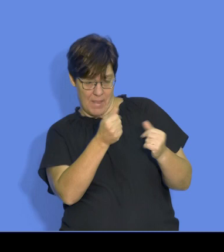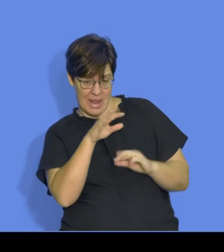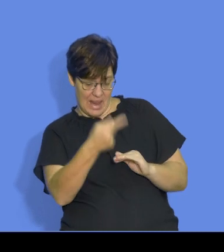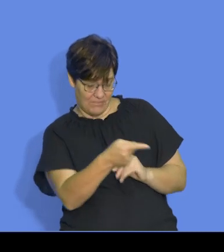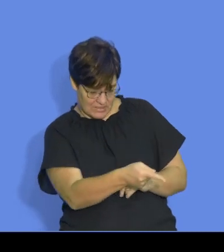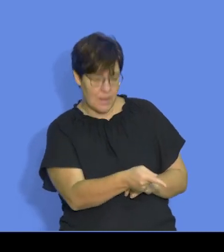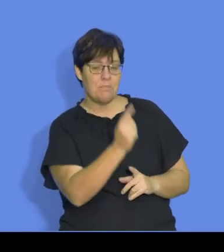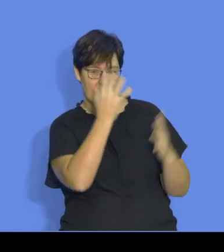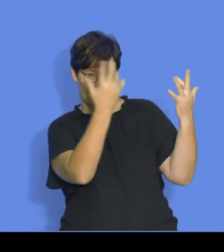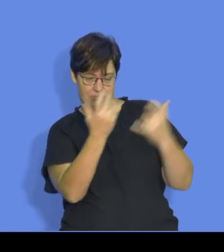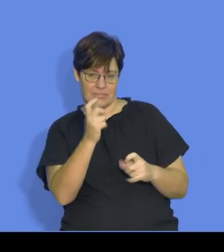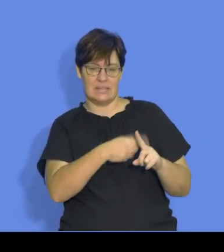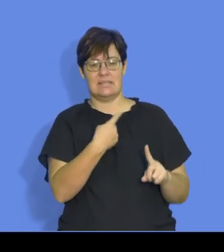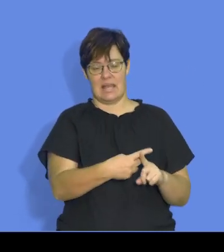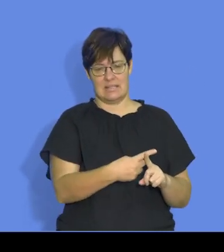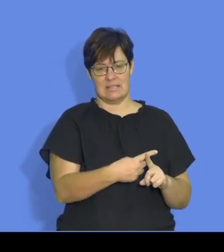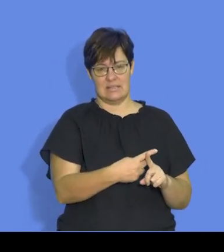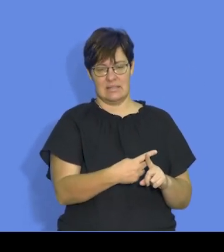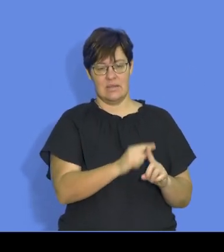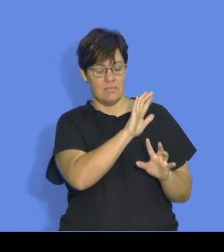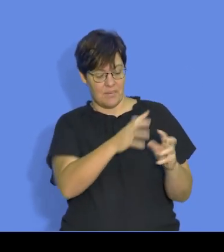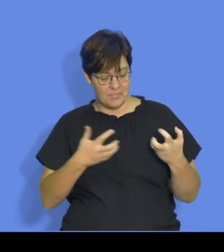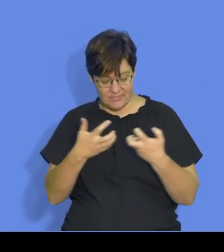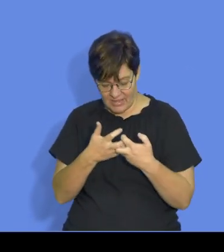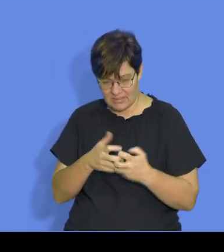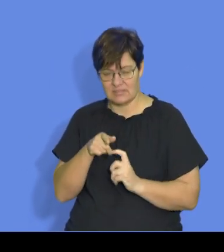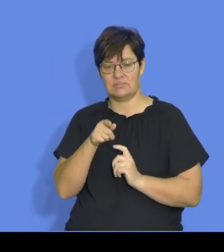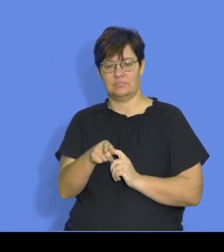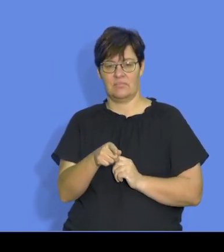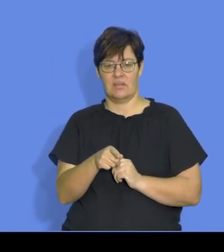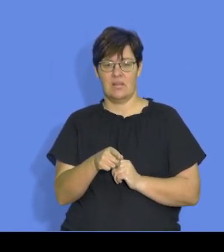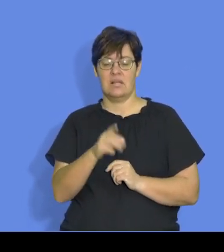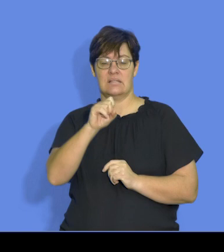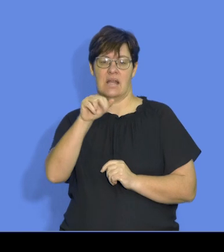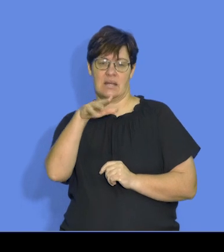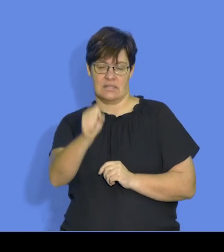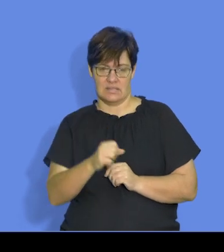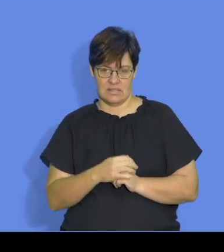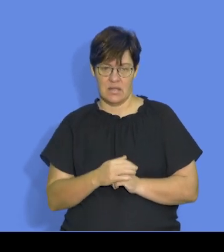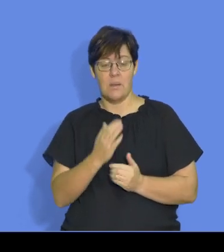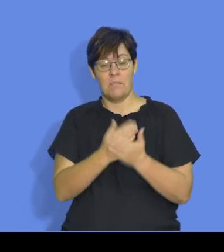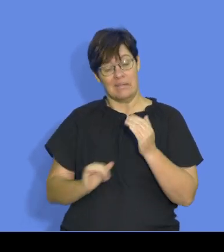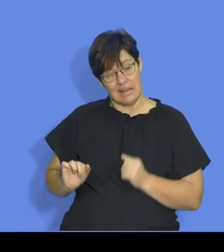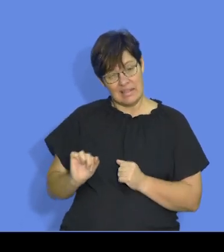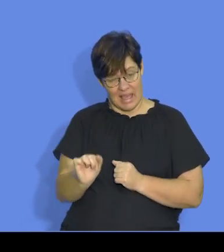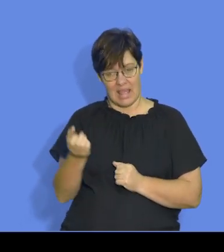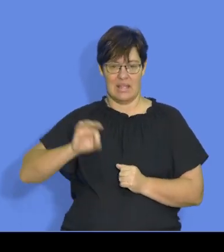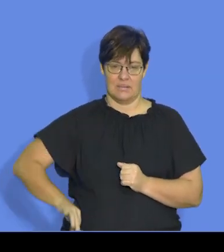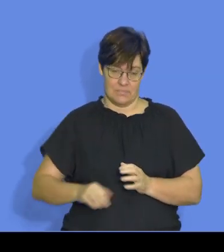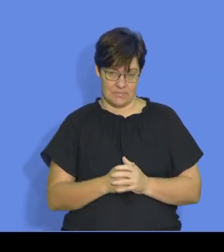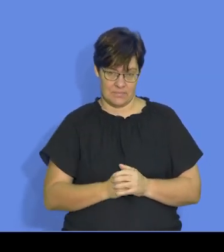of the coffers. It filters into the coffers of SARS as part of their income.